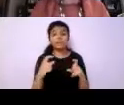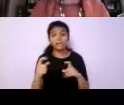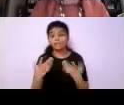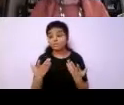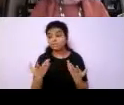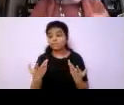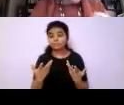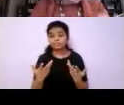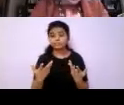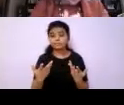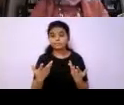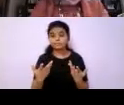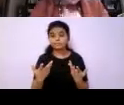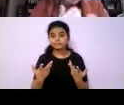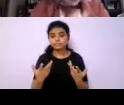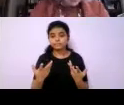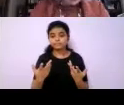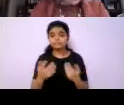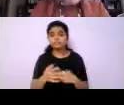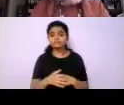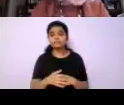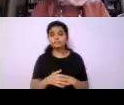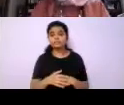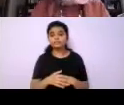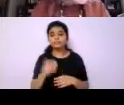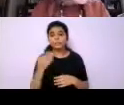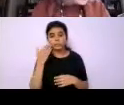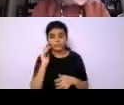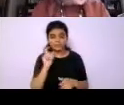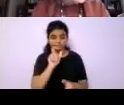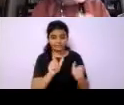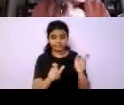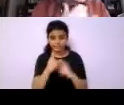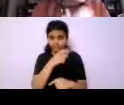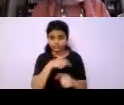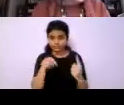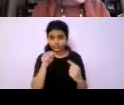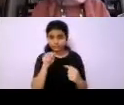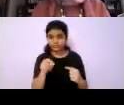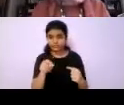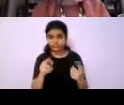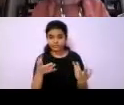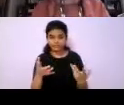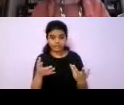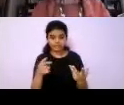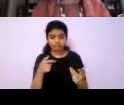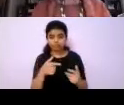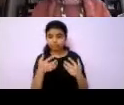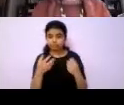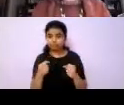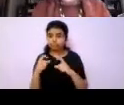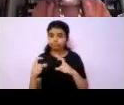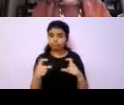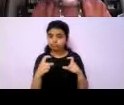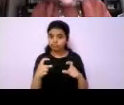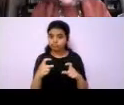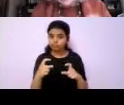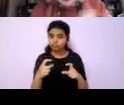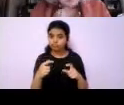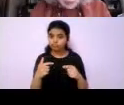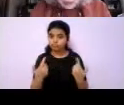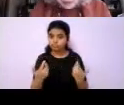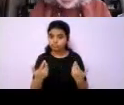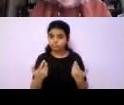that, when a person who is presumably cared for says that the carer cares